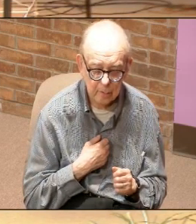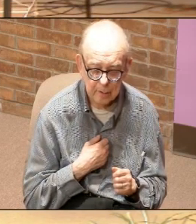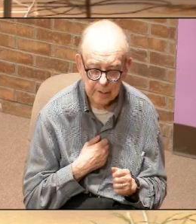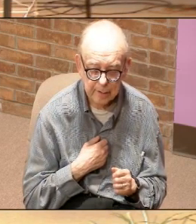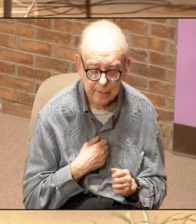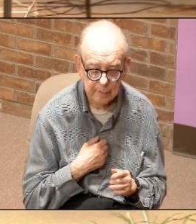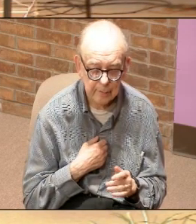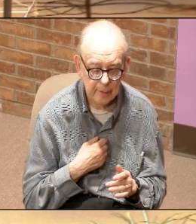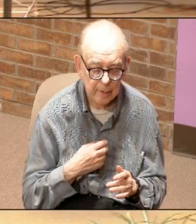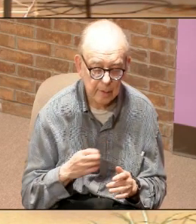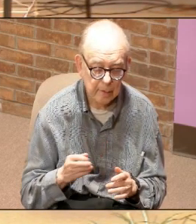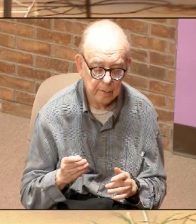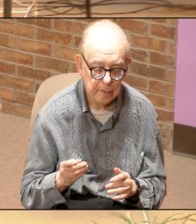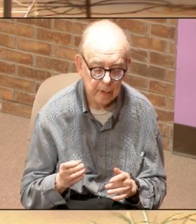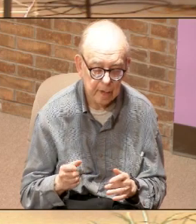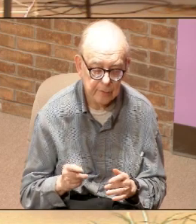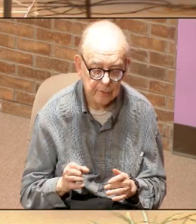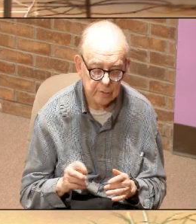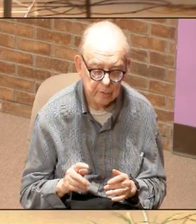just beginning.